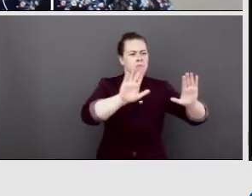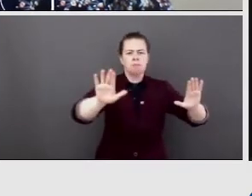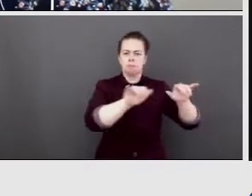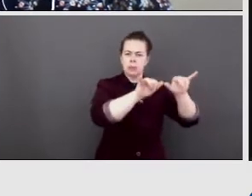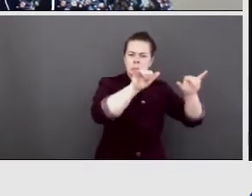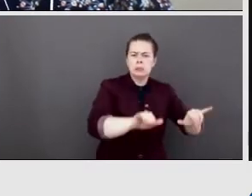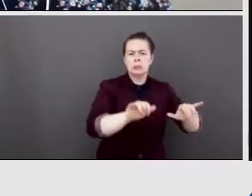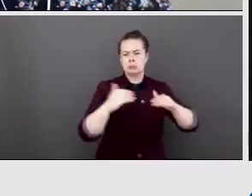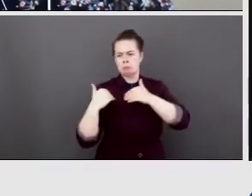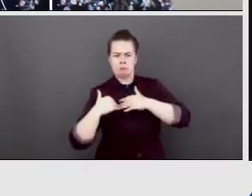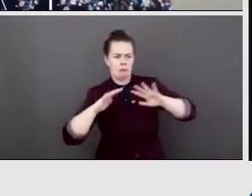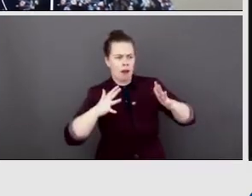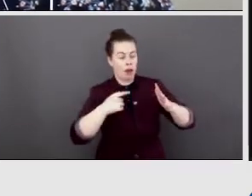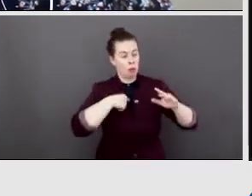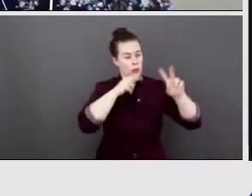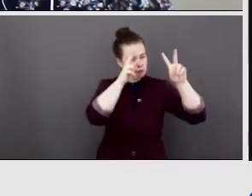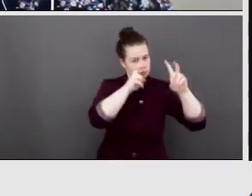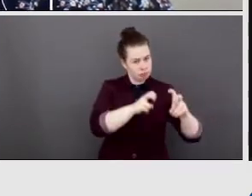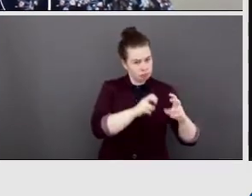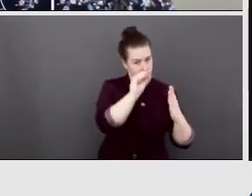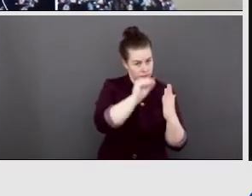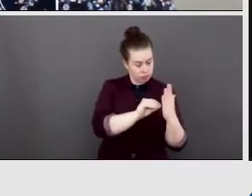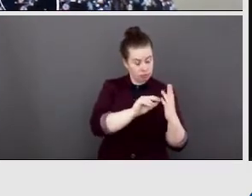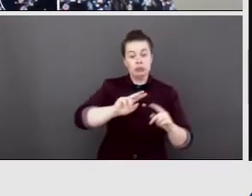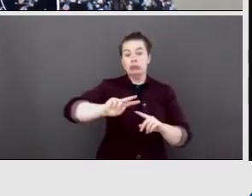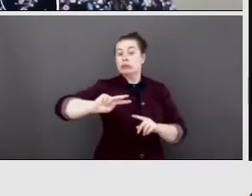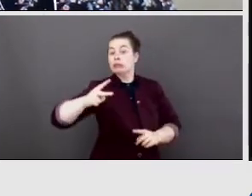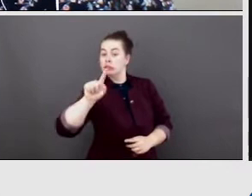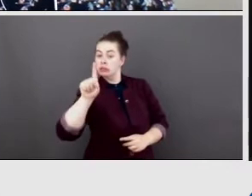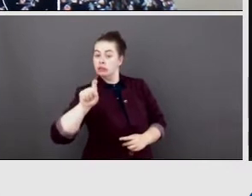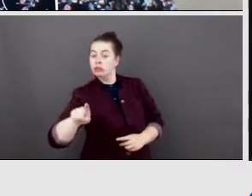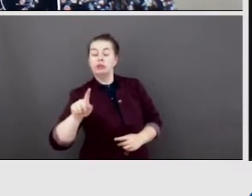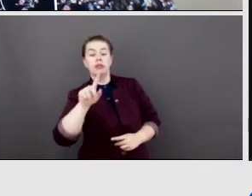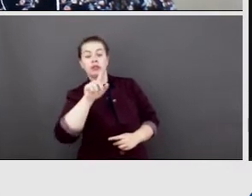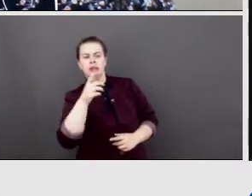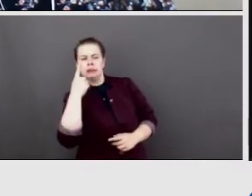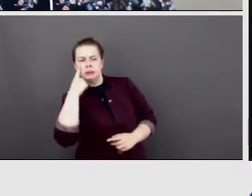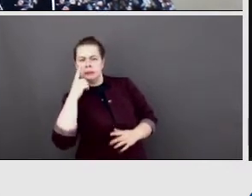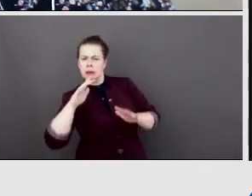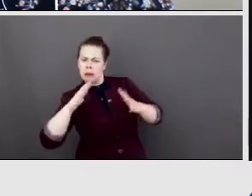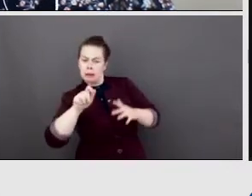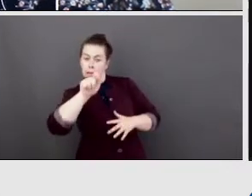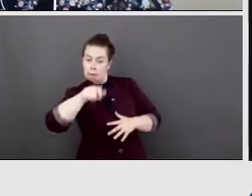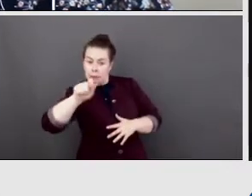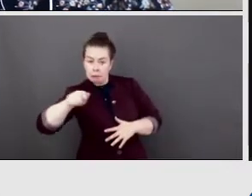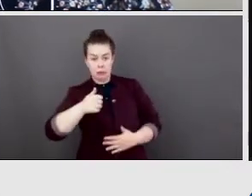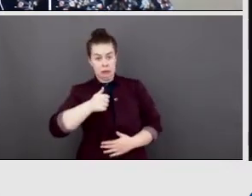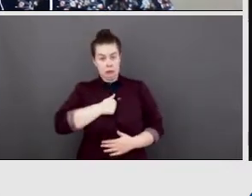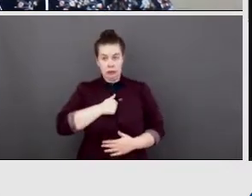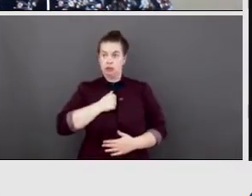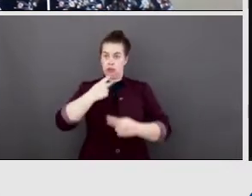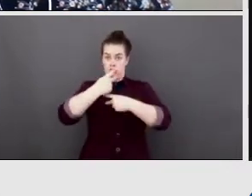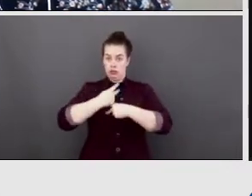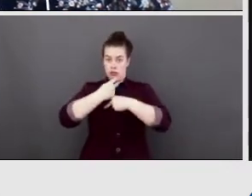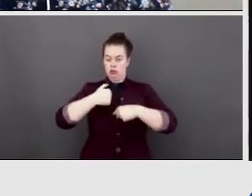of their structure and division of responsibilities. The second asks how and to what extent can healthcare receivers